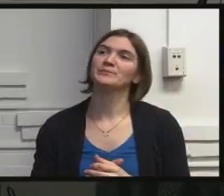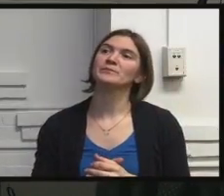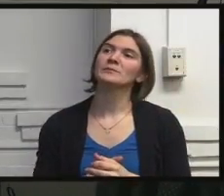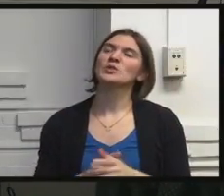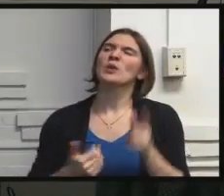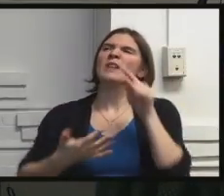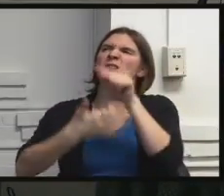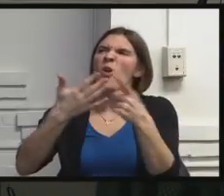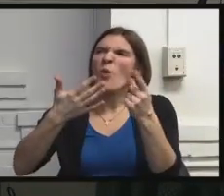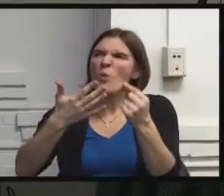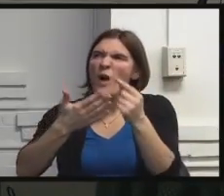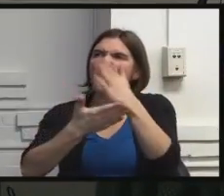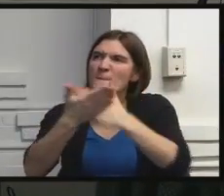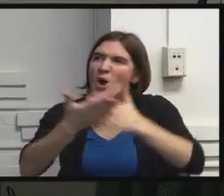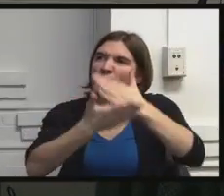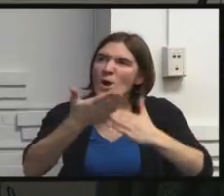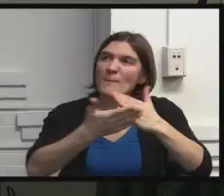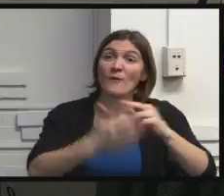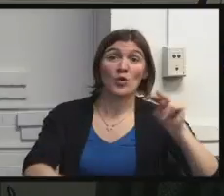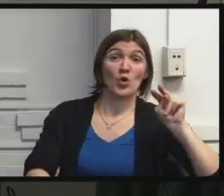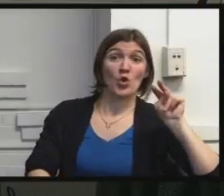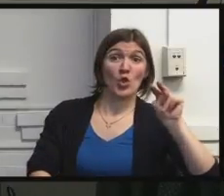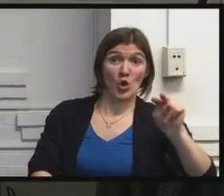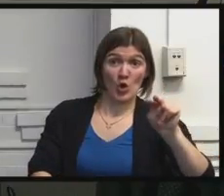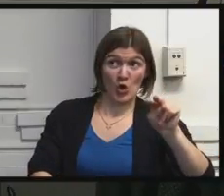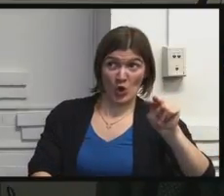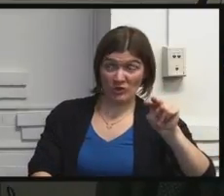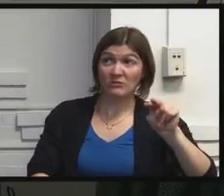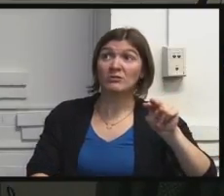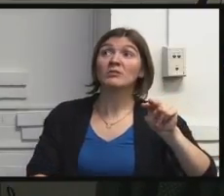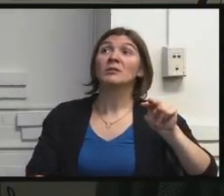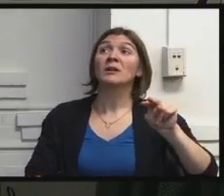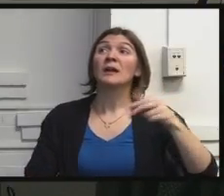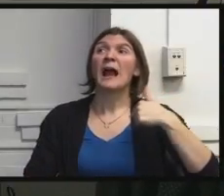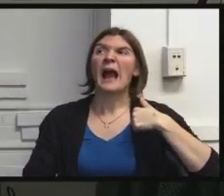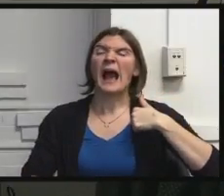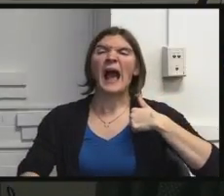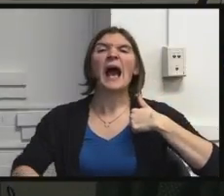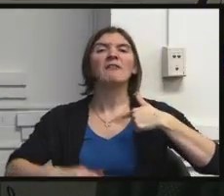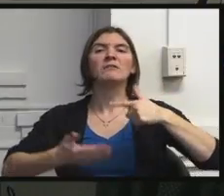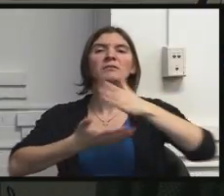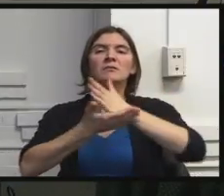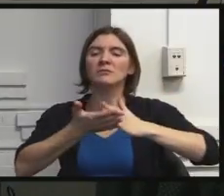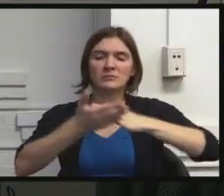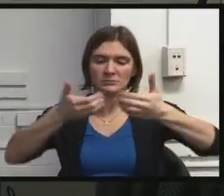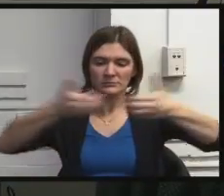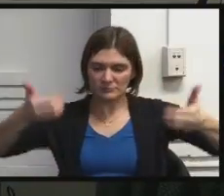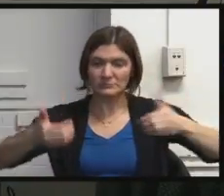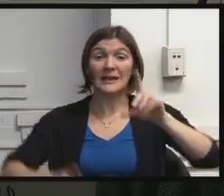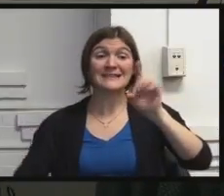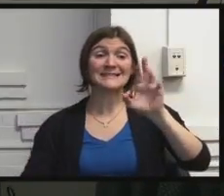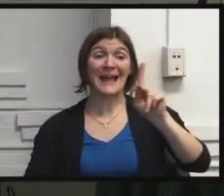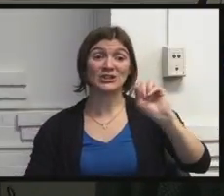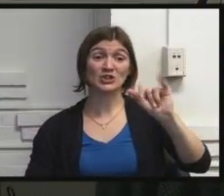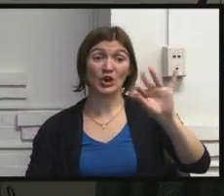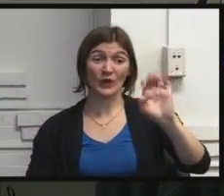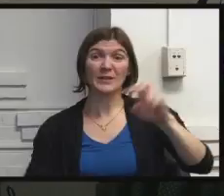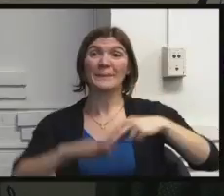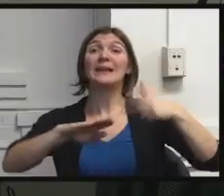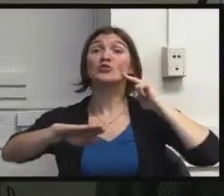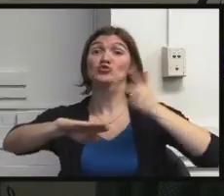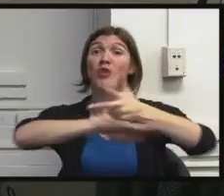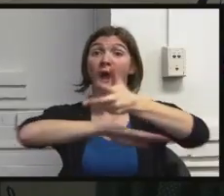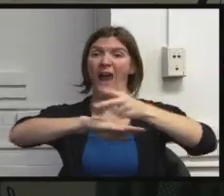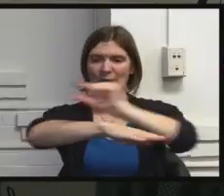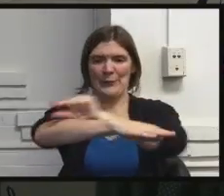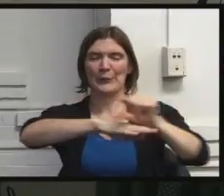as we talk through the project. So if you look at the screen here, you'll see that some of the terms we'll be talking about tonight, the deck surface is basically what you drive on,